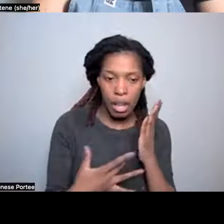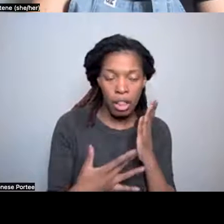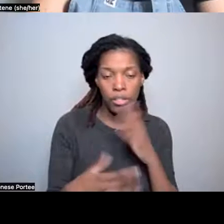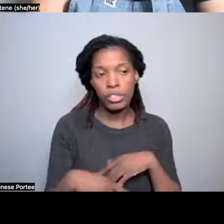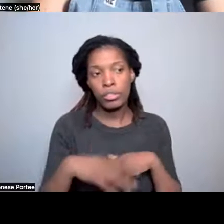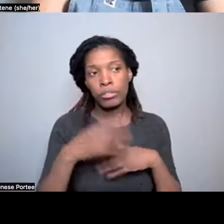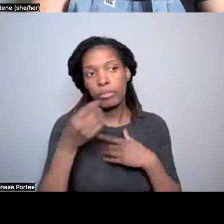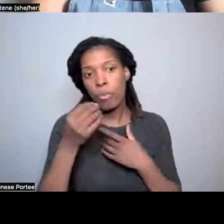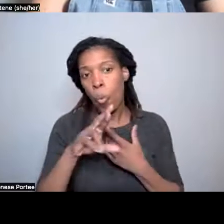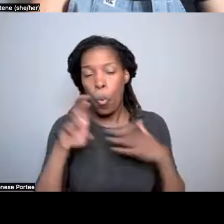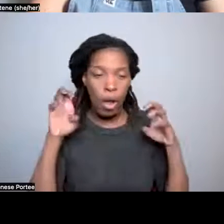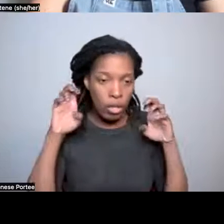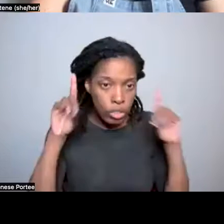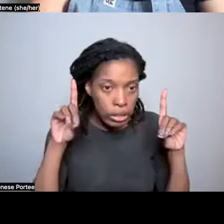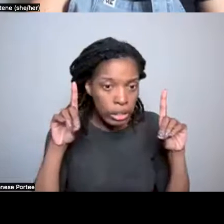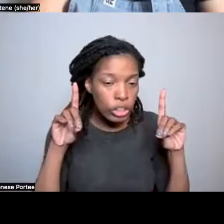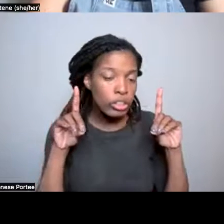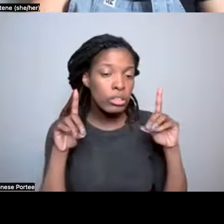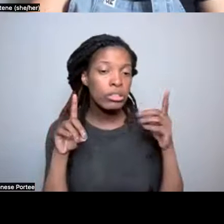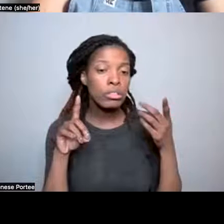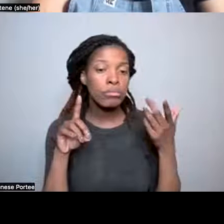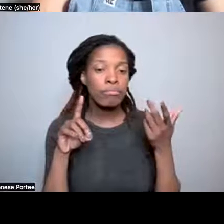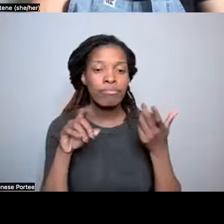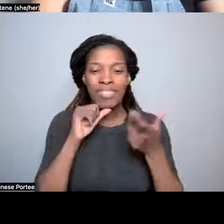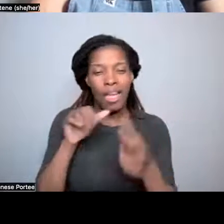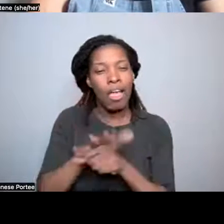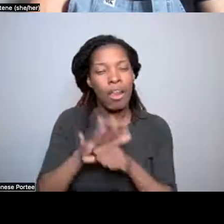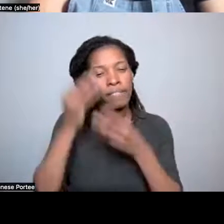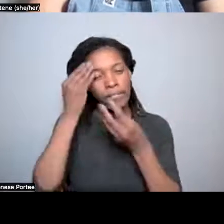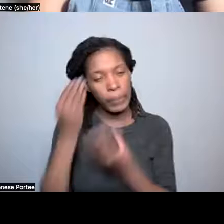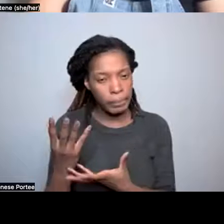education, so lack of information,